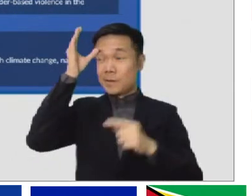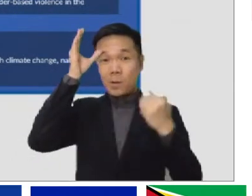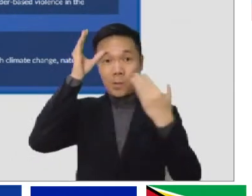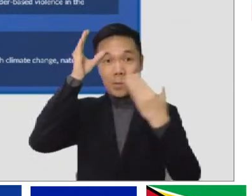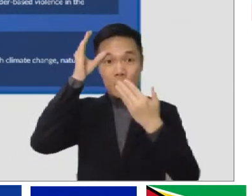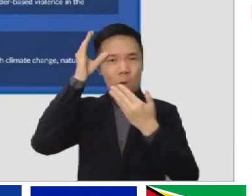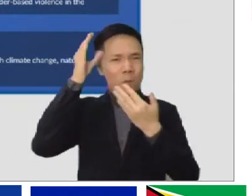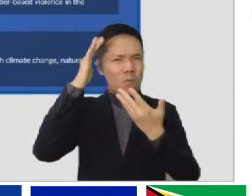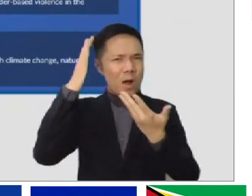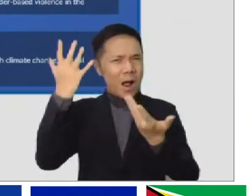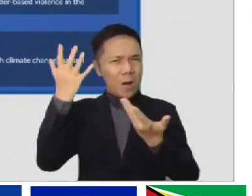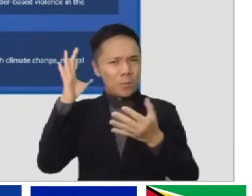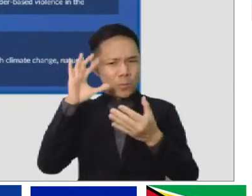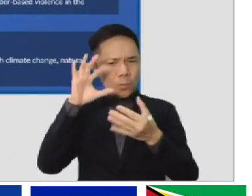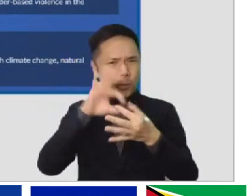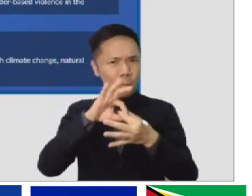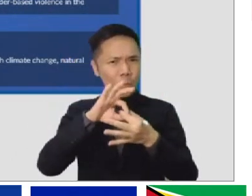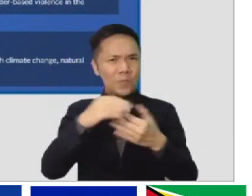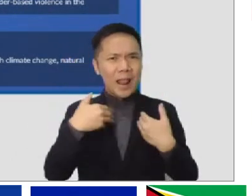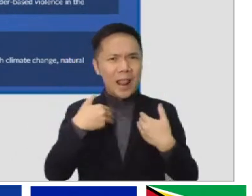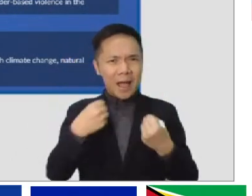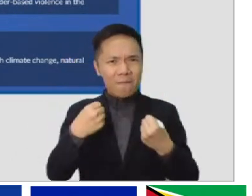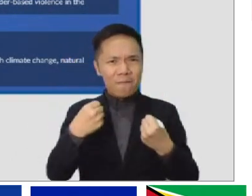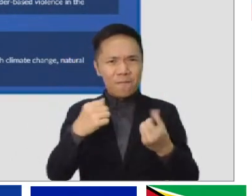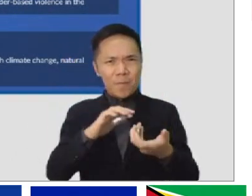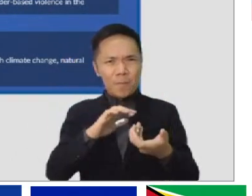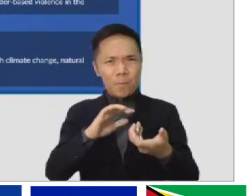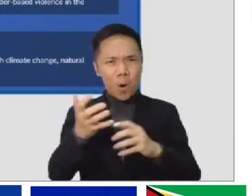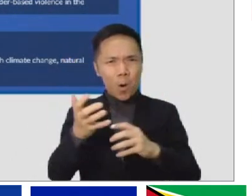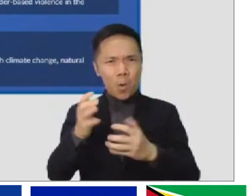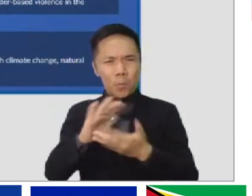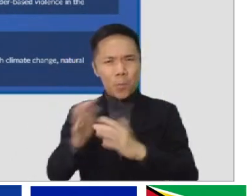in the Latin American and Caribbean region?